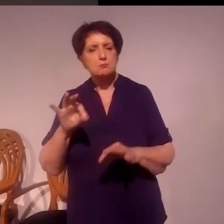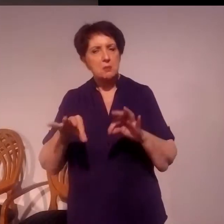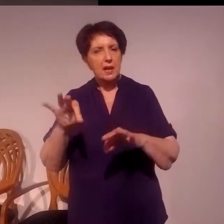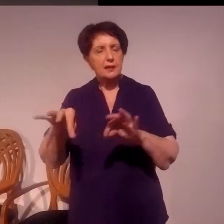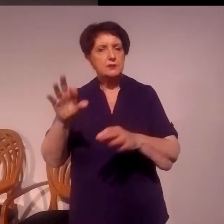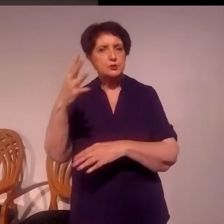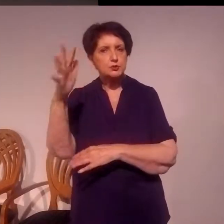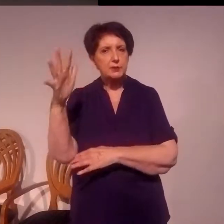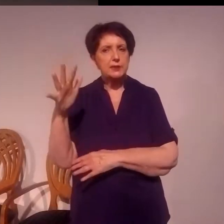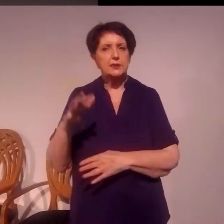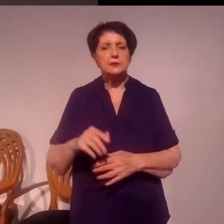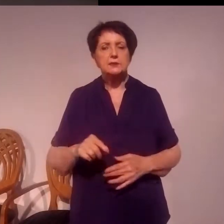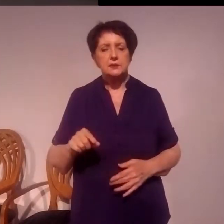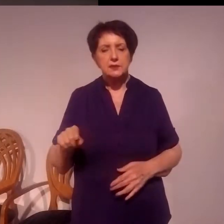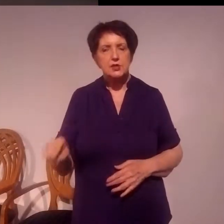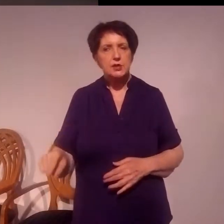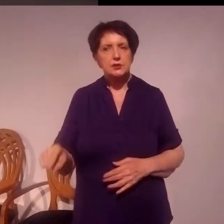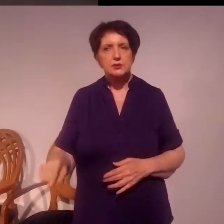She was